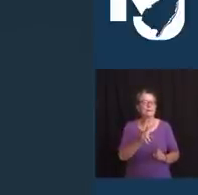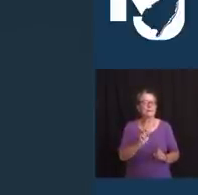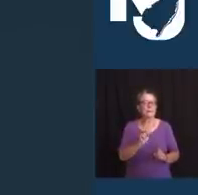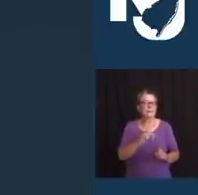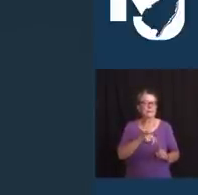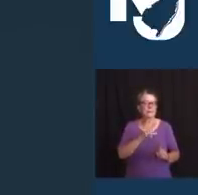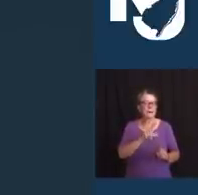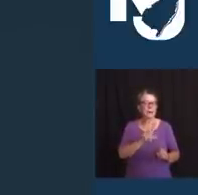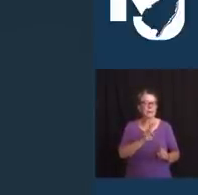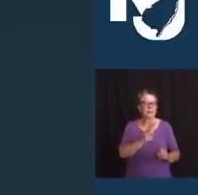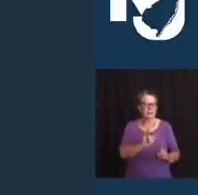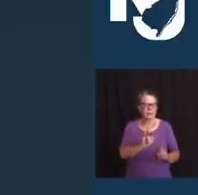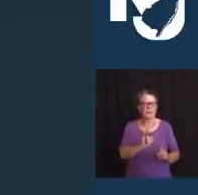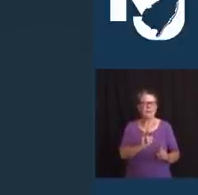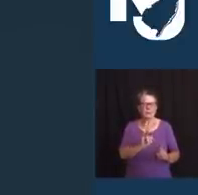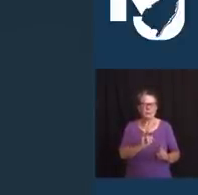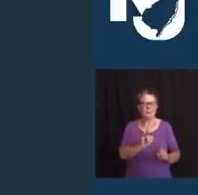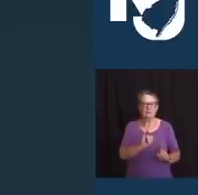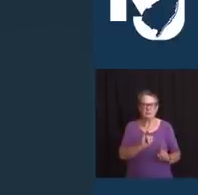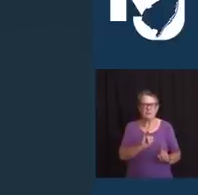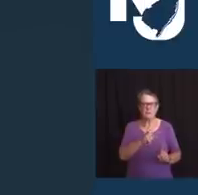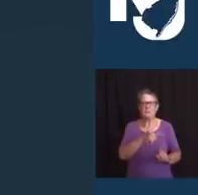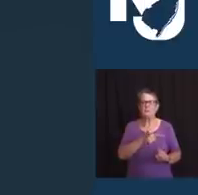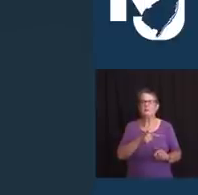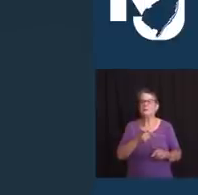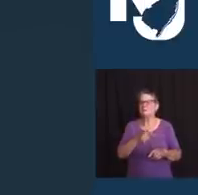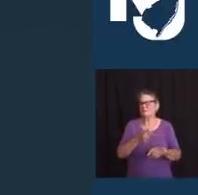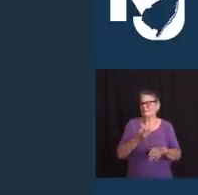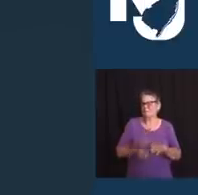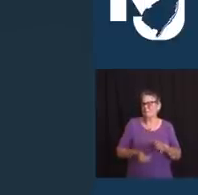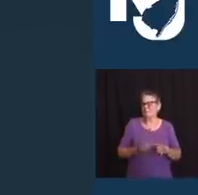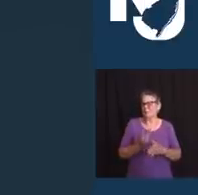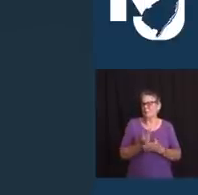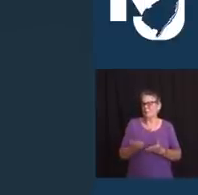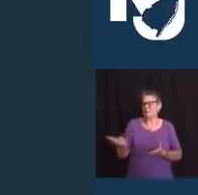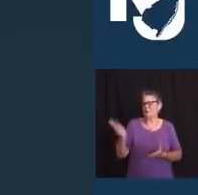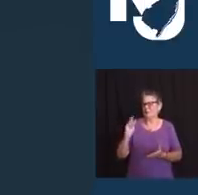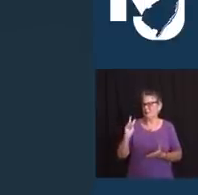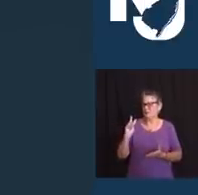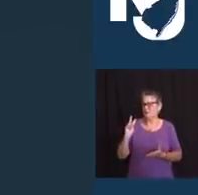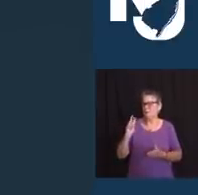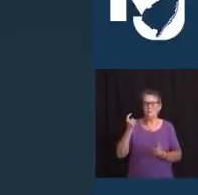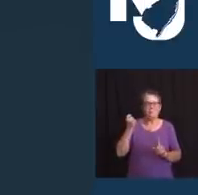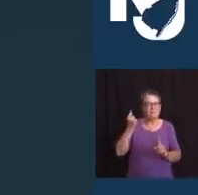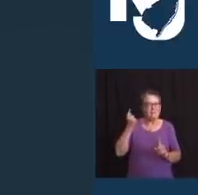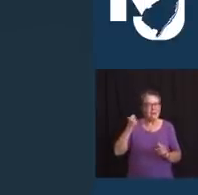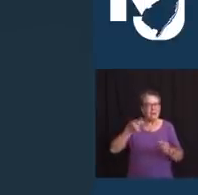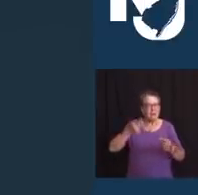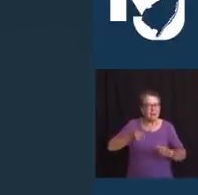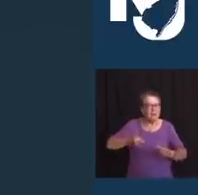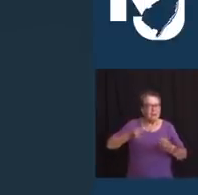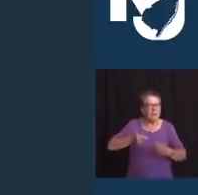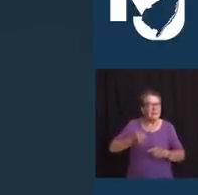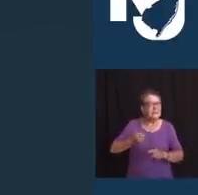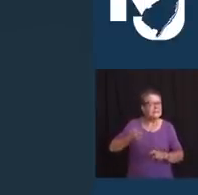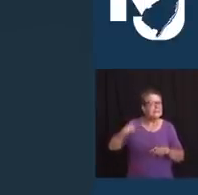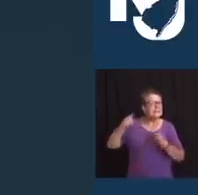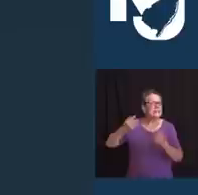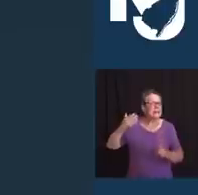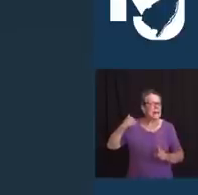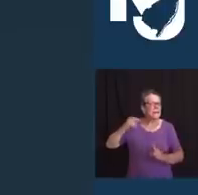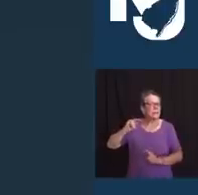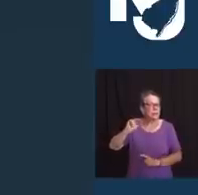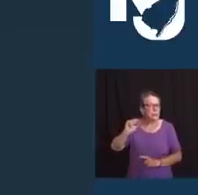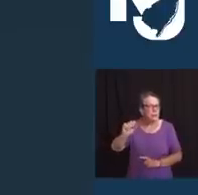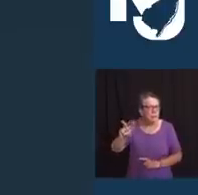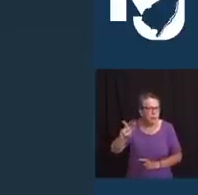LBI. Nolan passed away 2 weeks ago after battling COVID since last November. He was 75